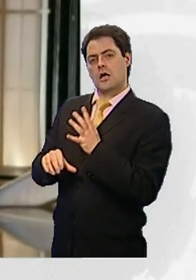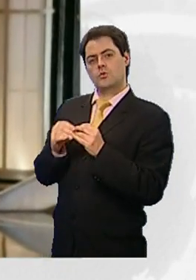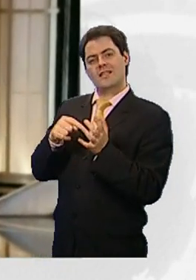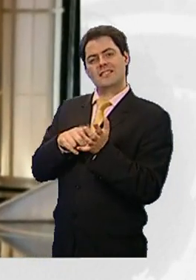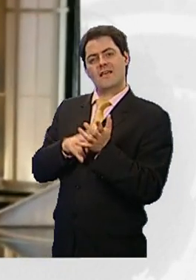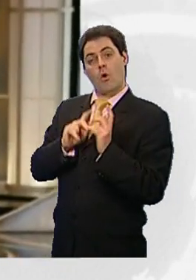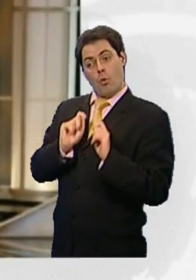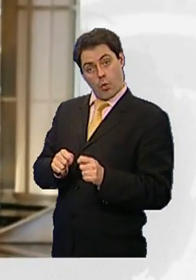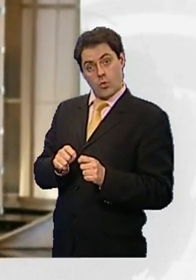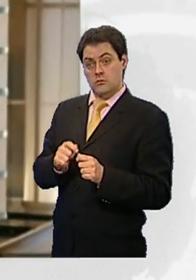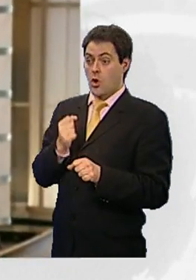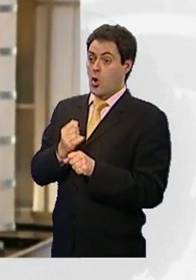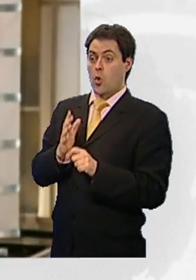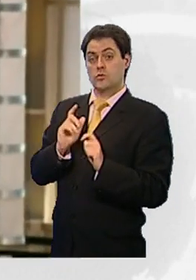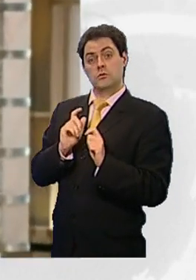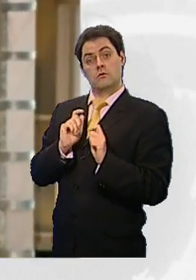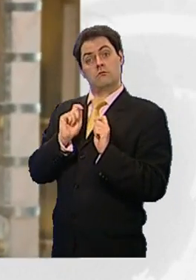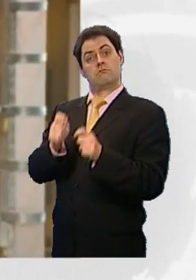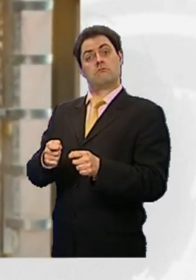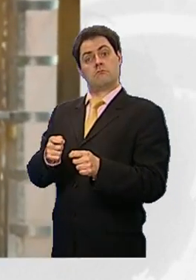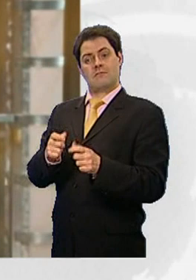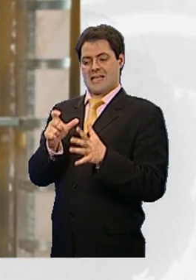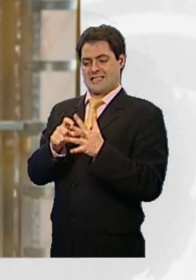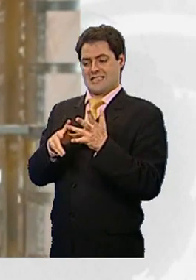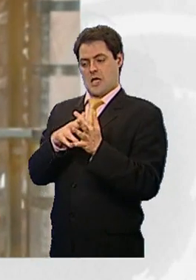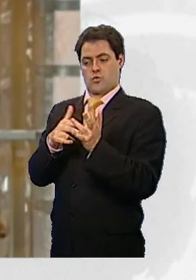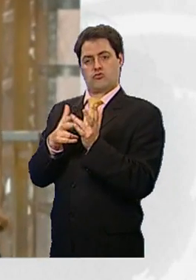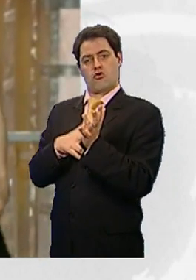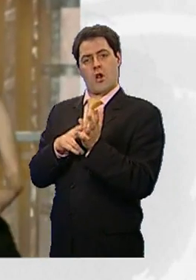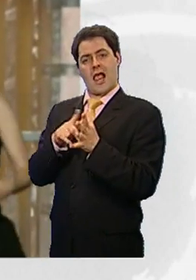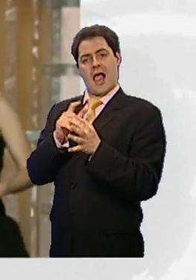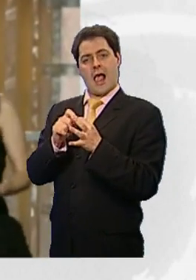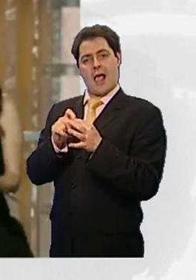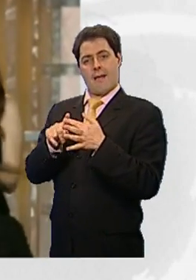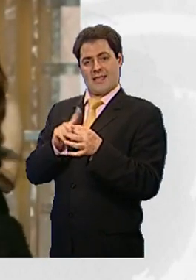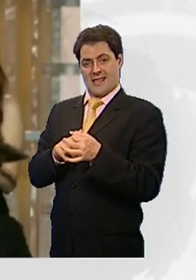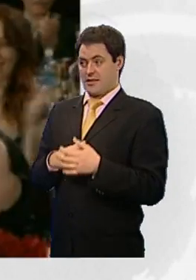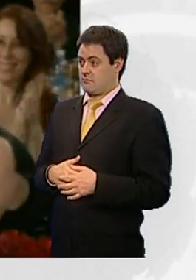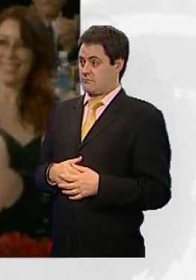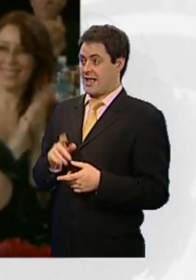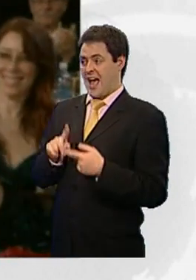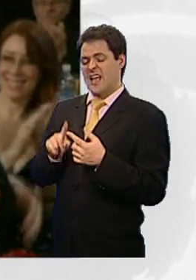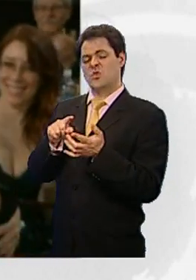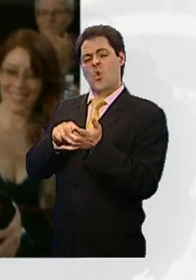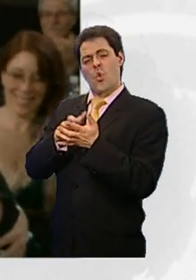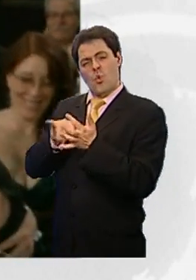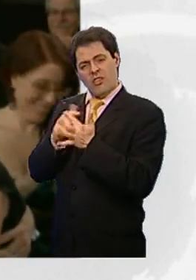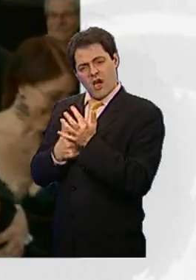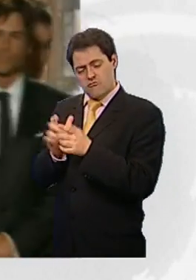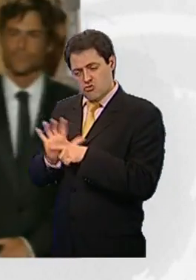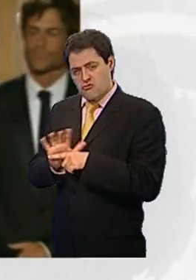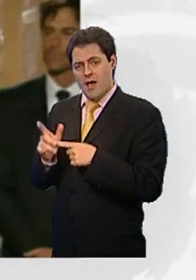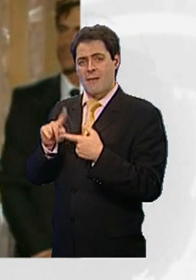awards. And the Golden Globe goes to Downton Abbey. And an award for Luther and